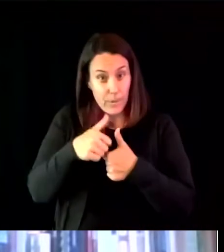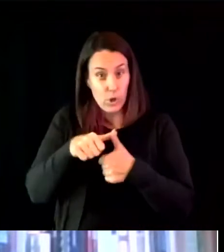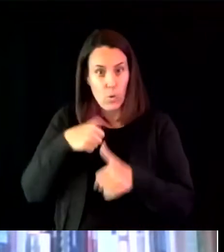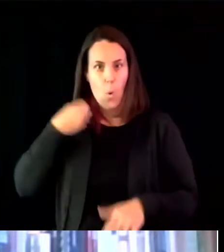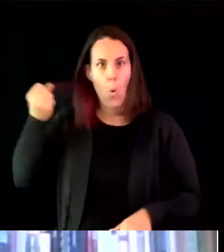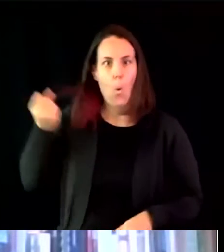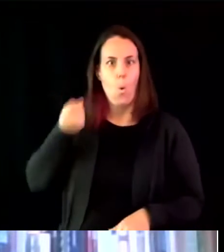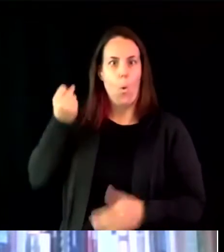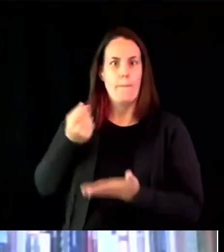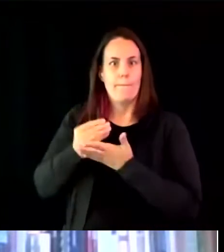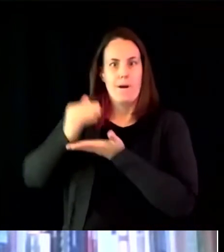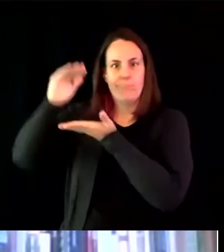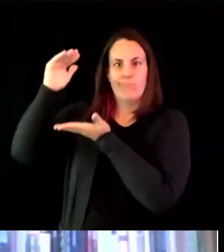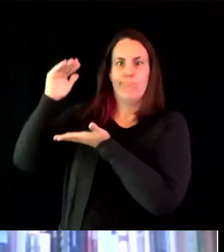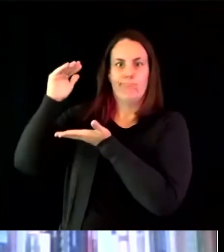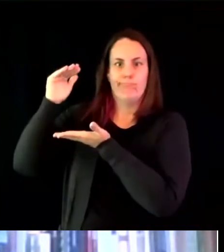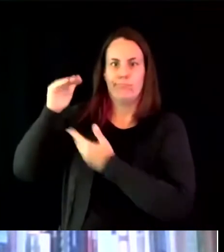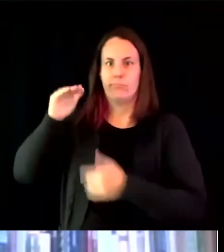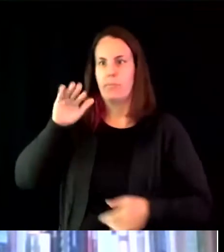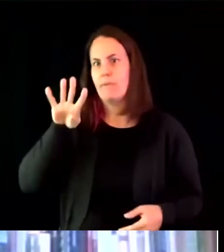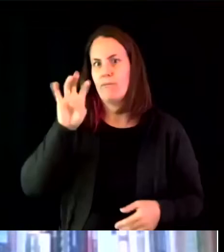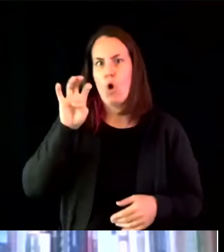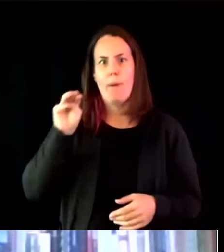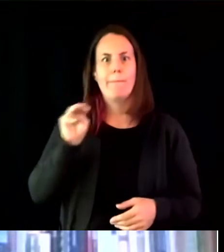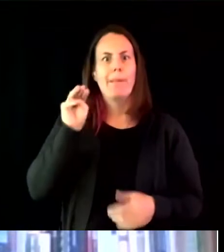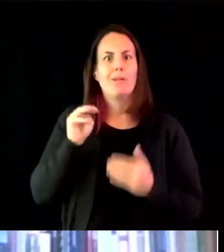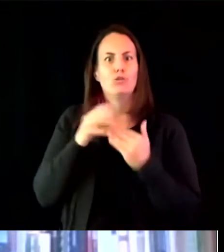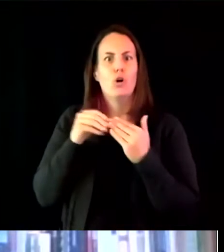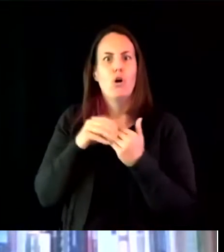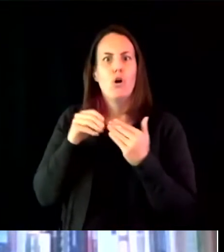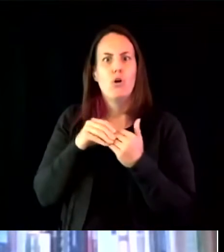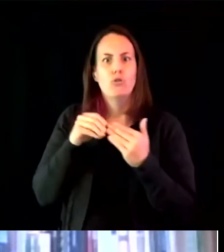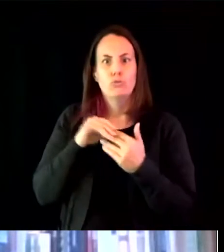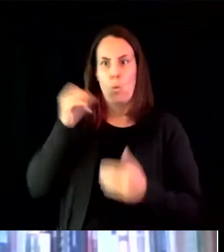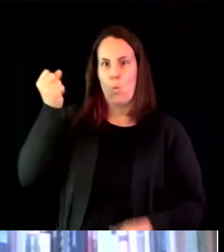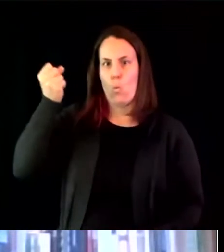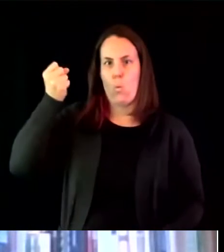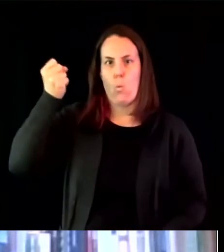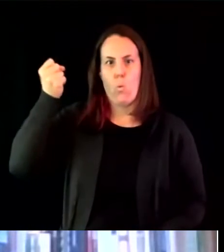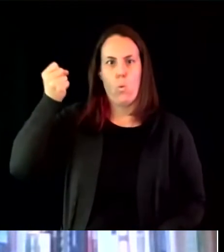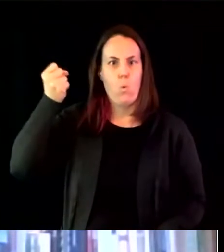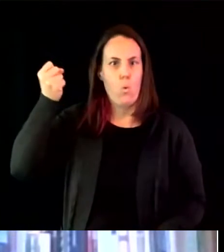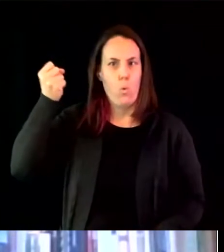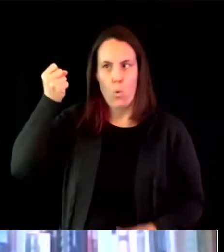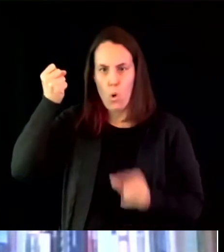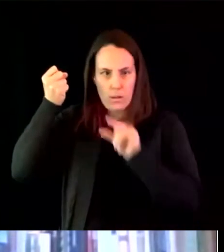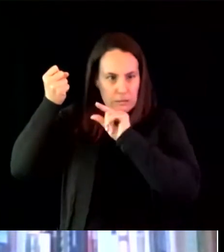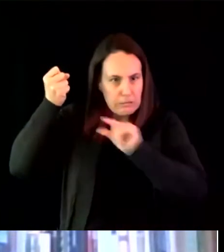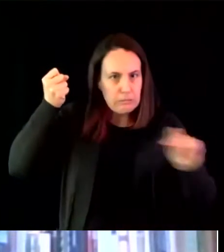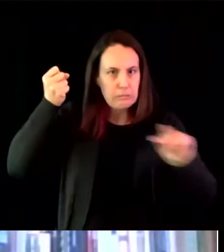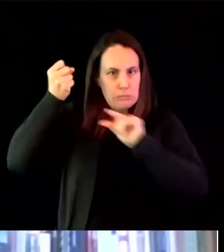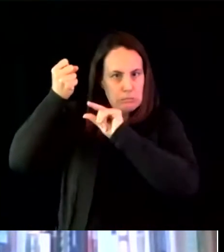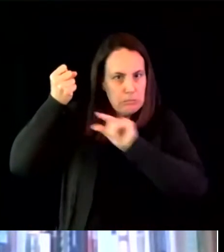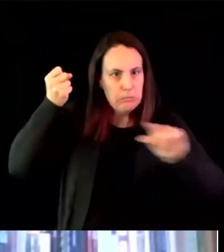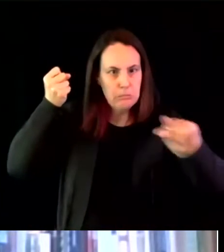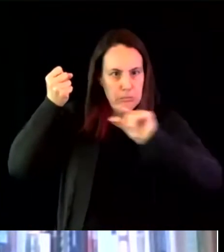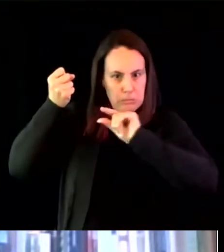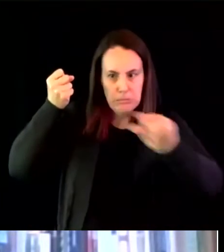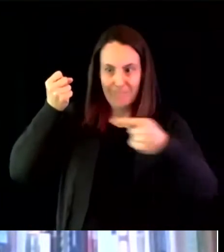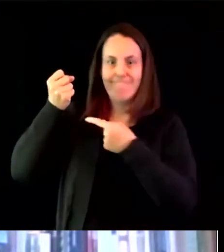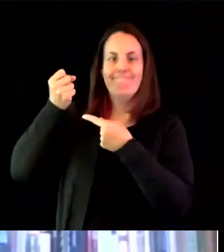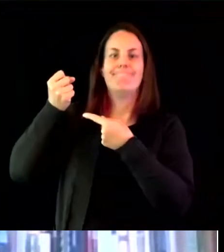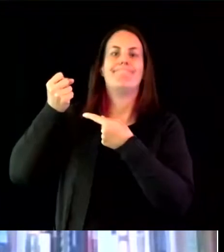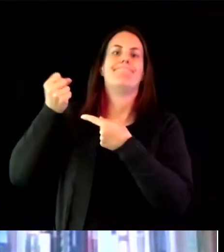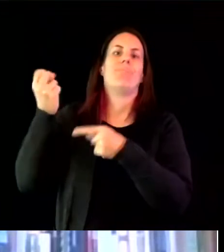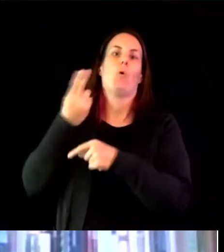of $400 million throughout our allocation of those funds, anticipating there could be a day